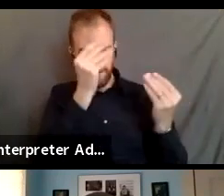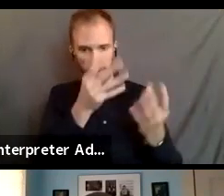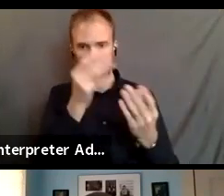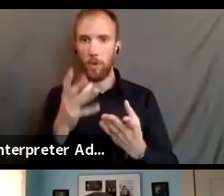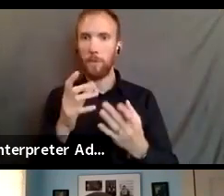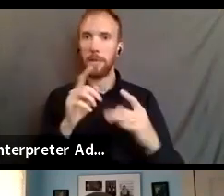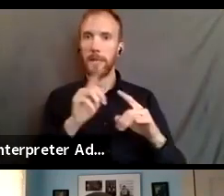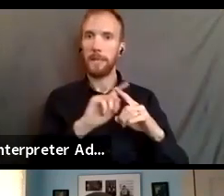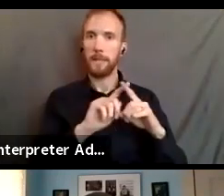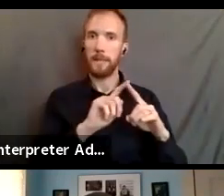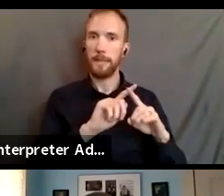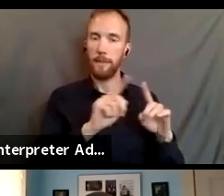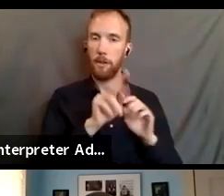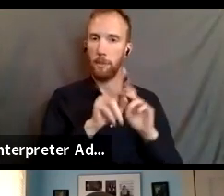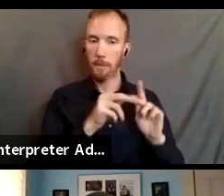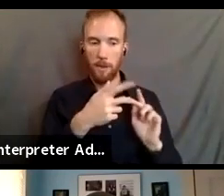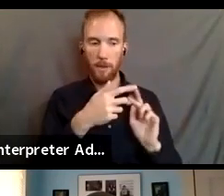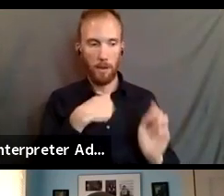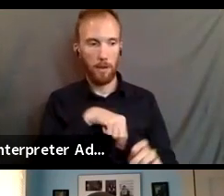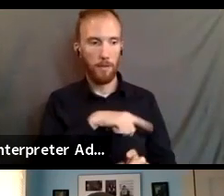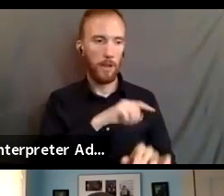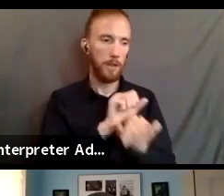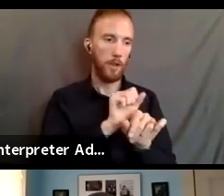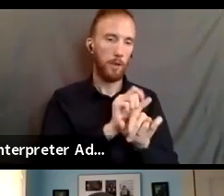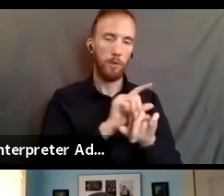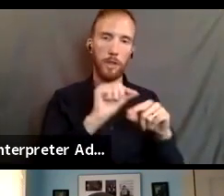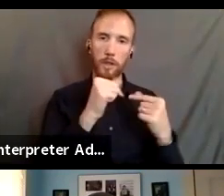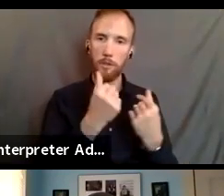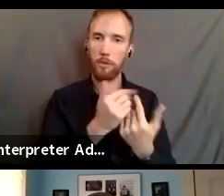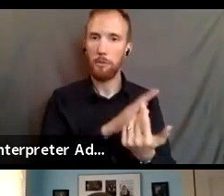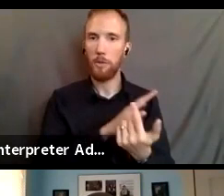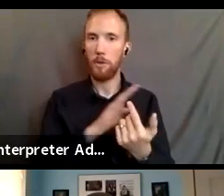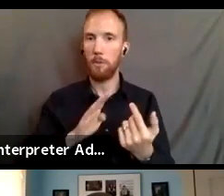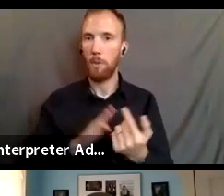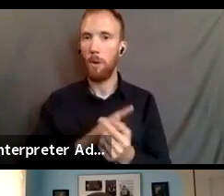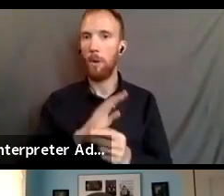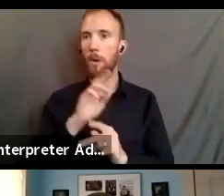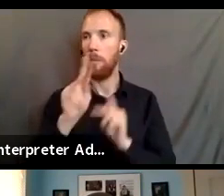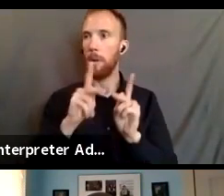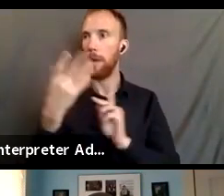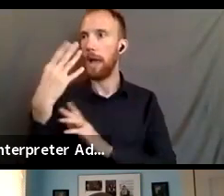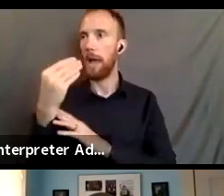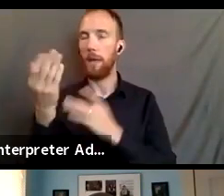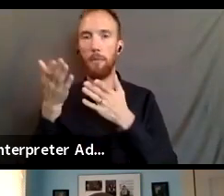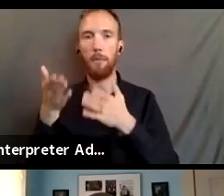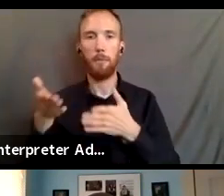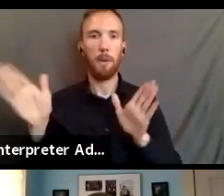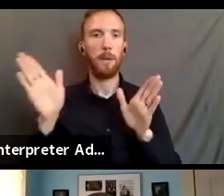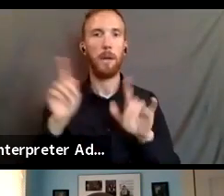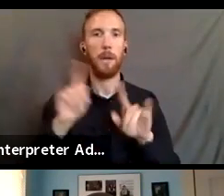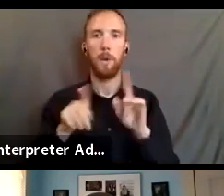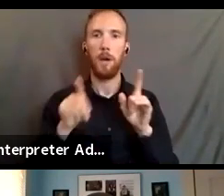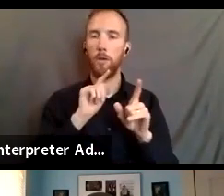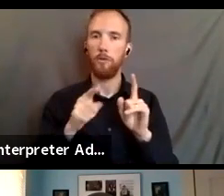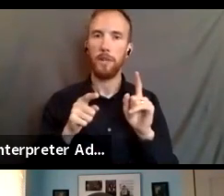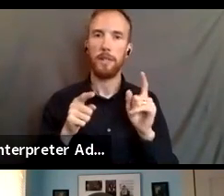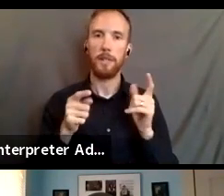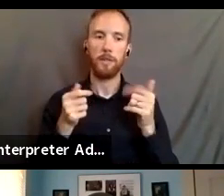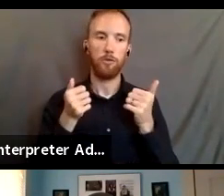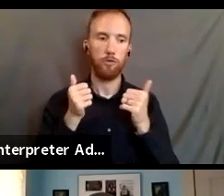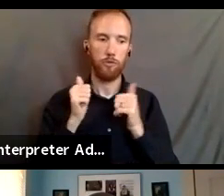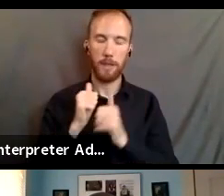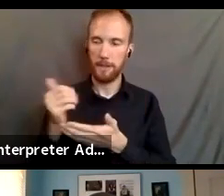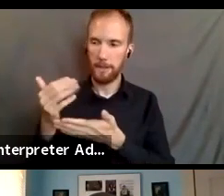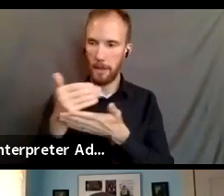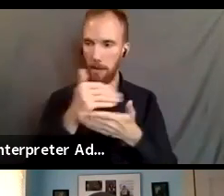us as members of the working group for members of the public who engaged for taking in all that input making sense of it and then connecting the